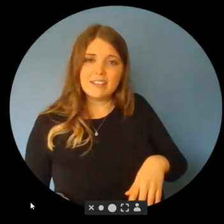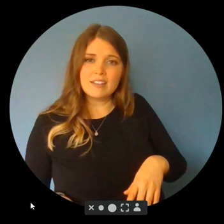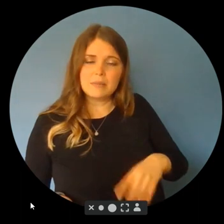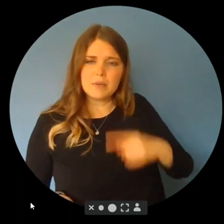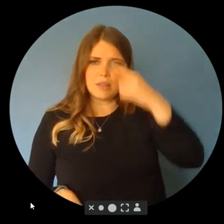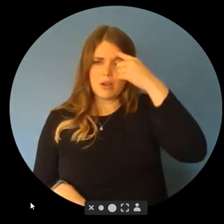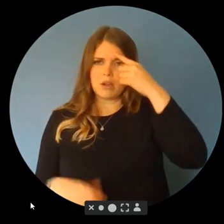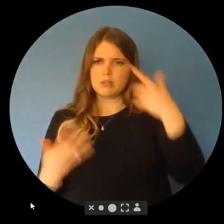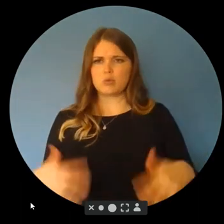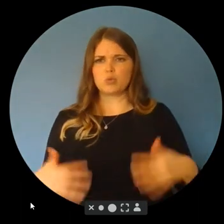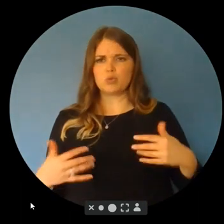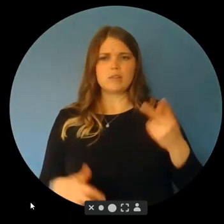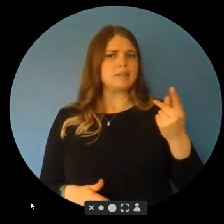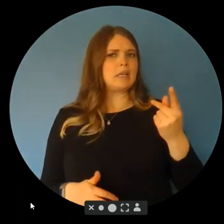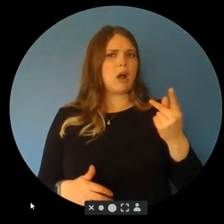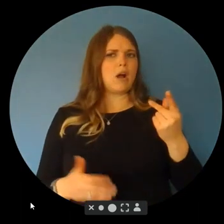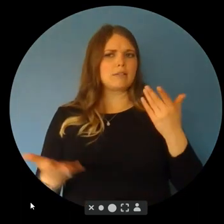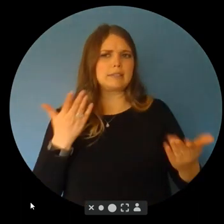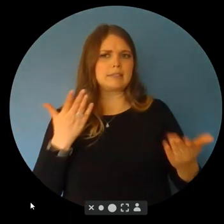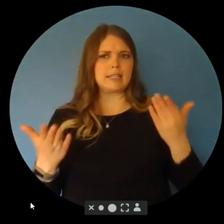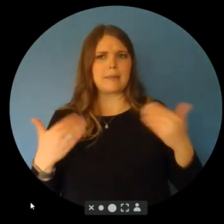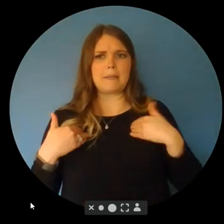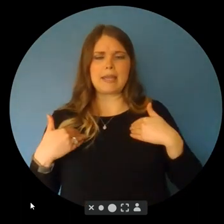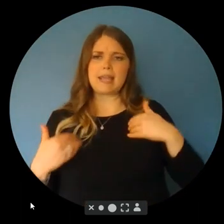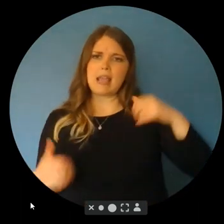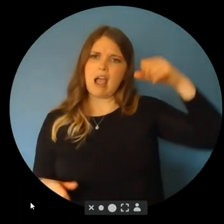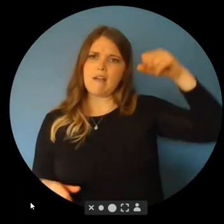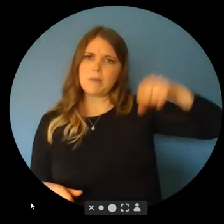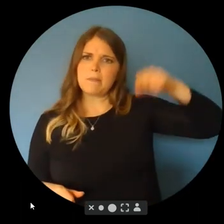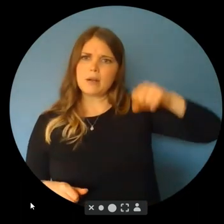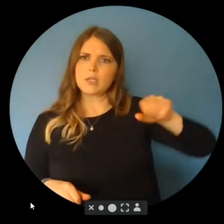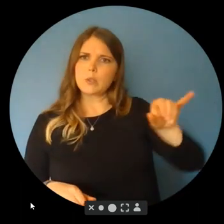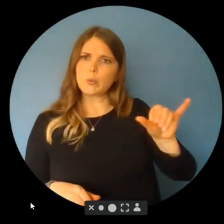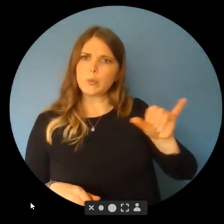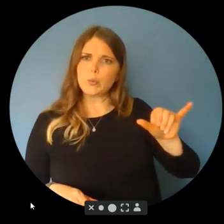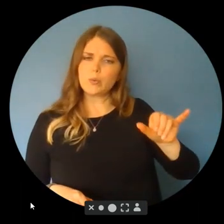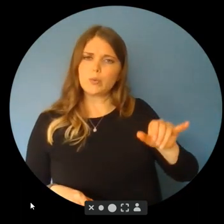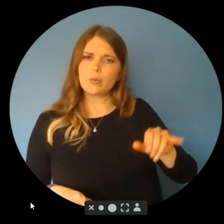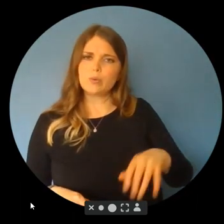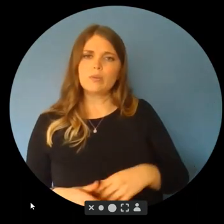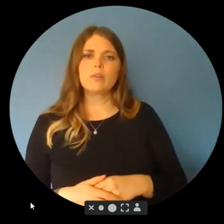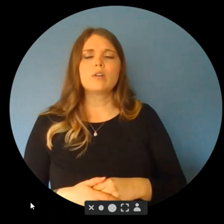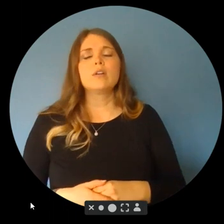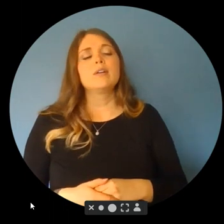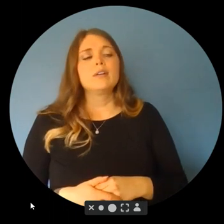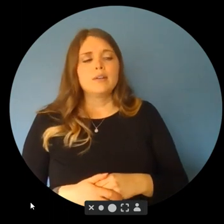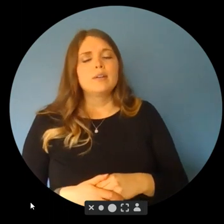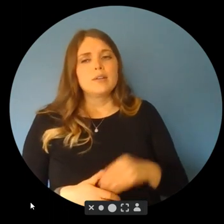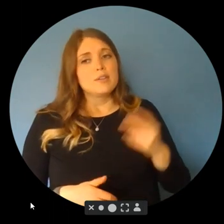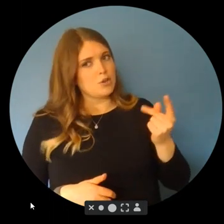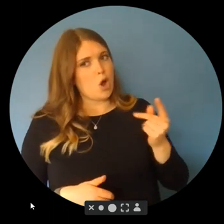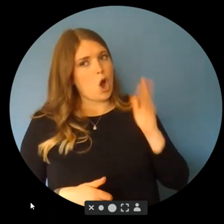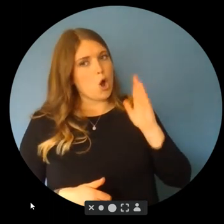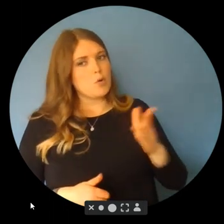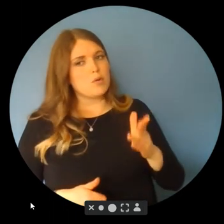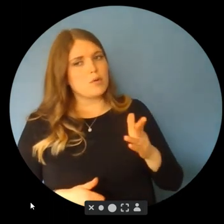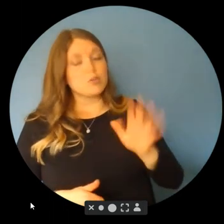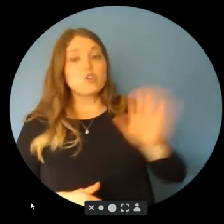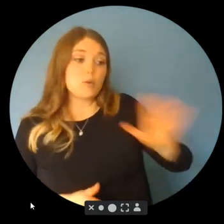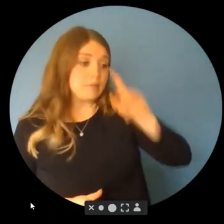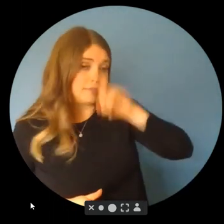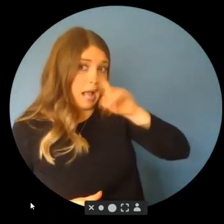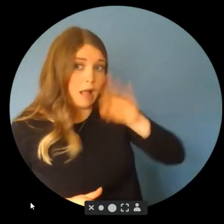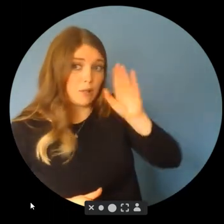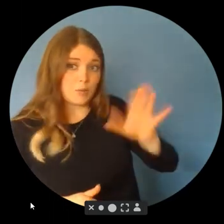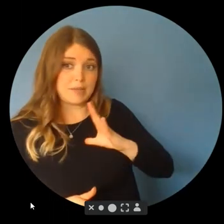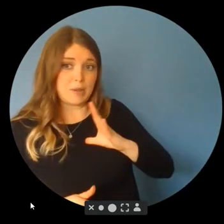have invisible buckets too. "Your doll will be okay, Anna," said Felix. "Mom can fix her later,"